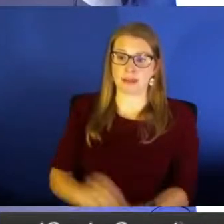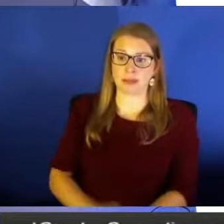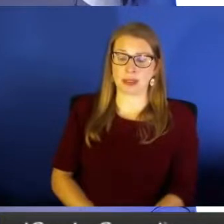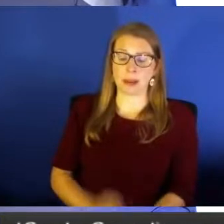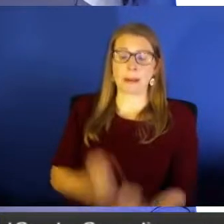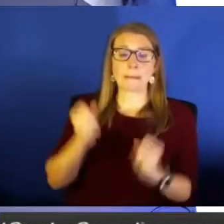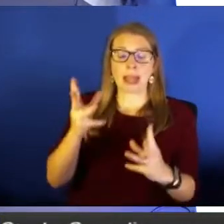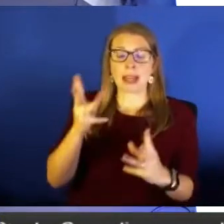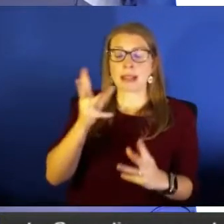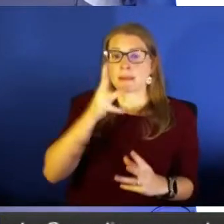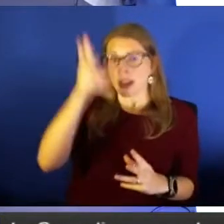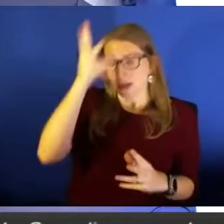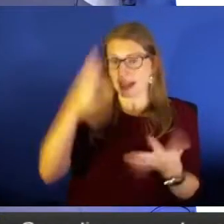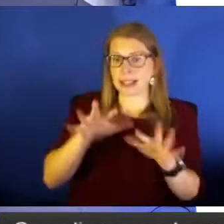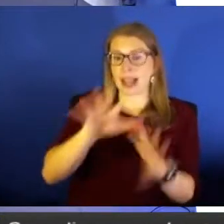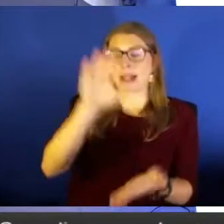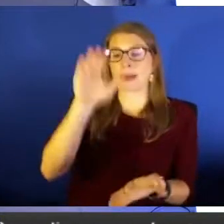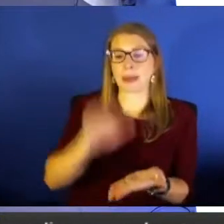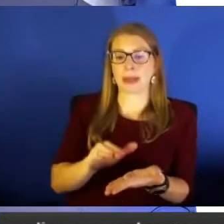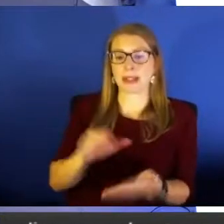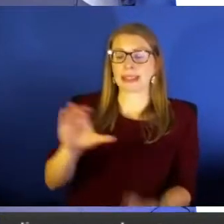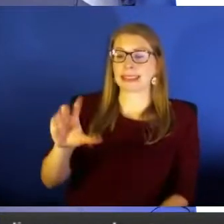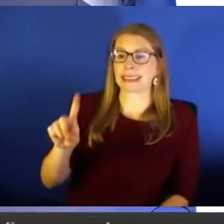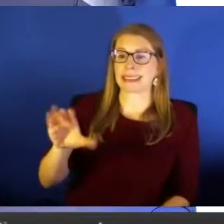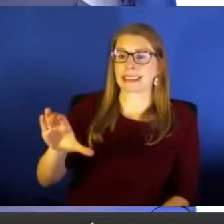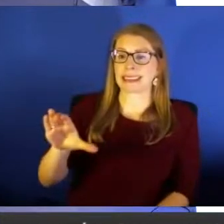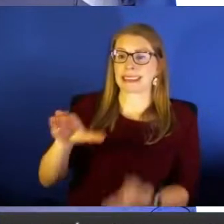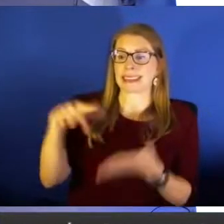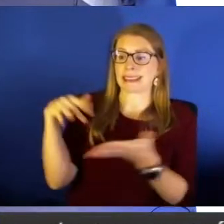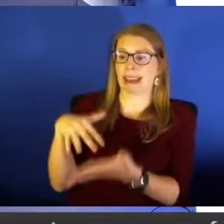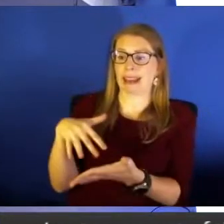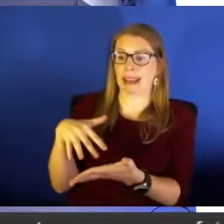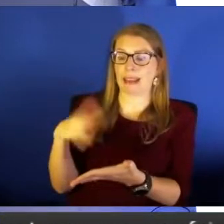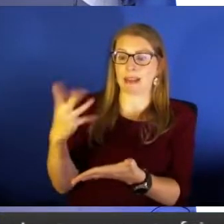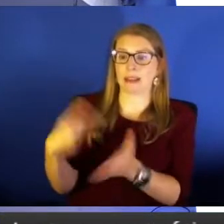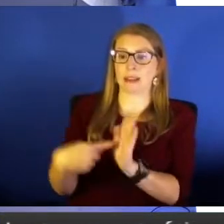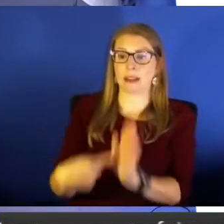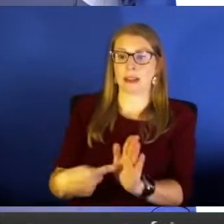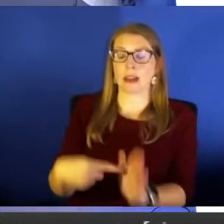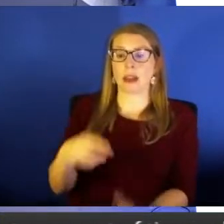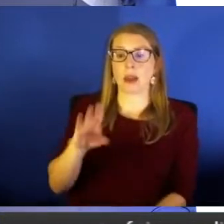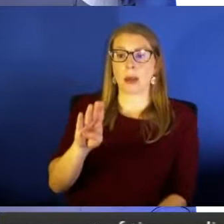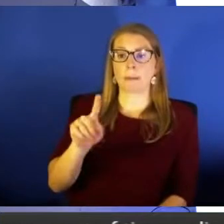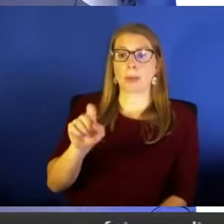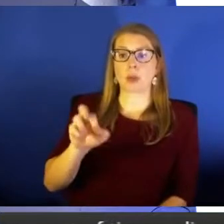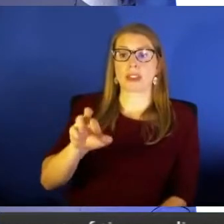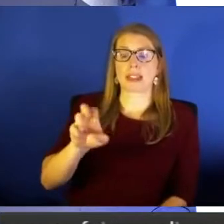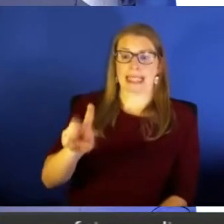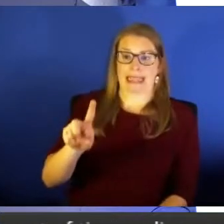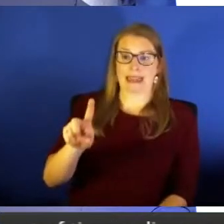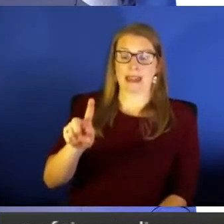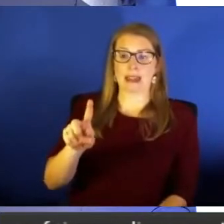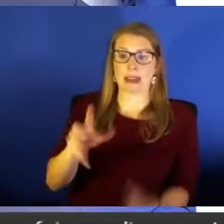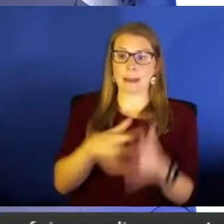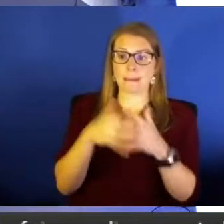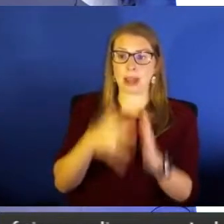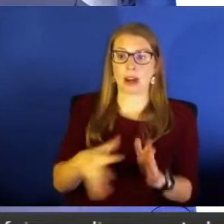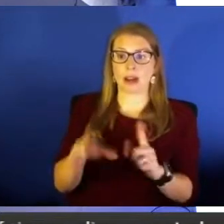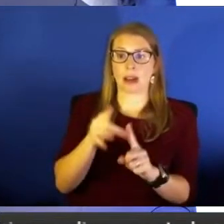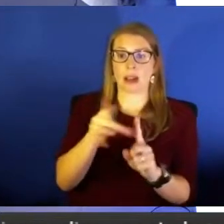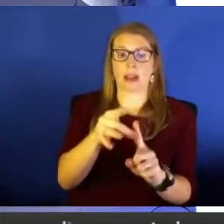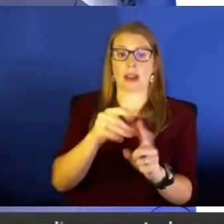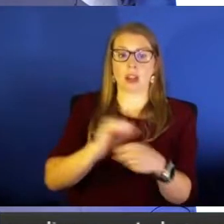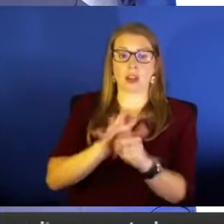there's a new study from the CDC. This is interesting. It finds that boosted Americans seem to be getting more COVID-19